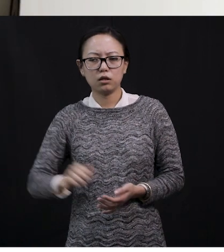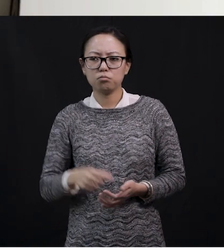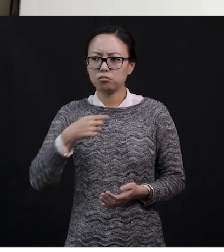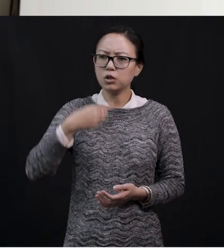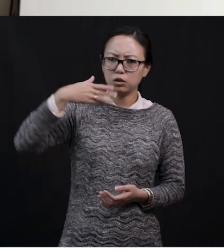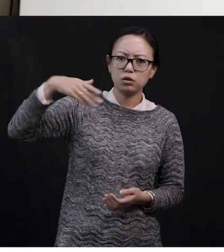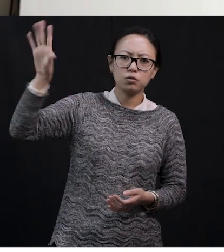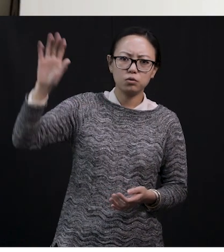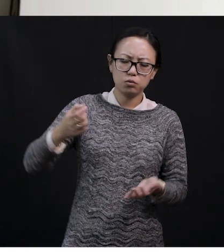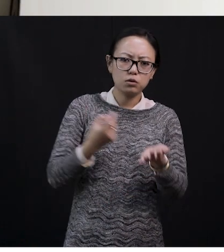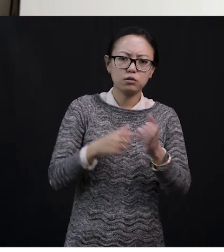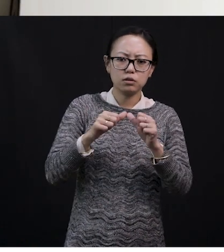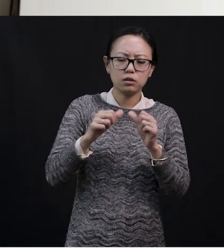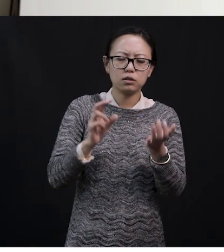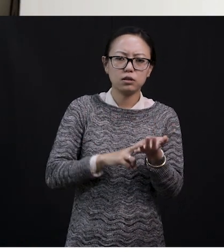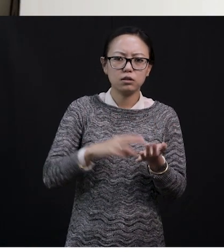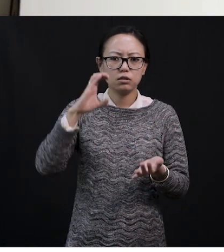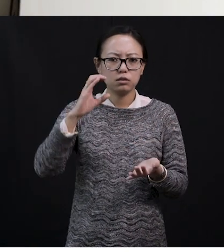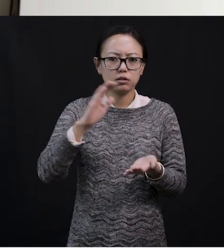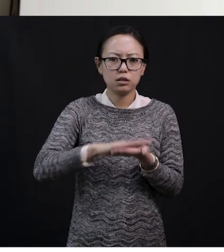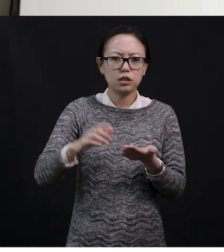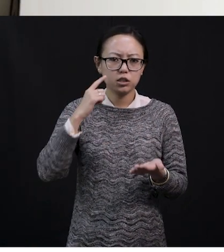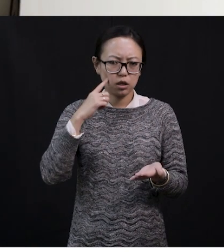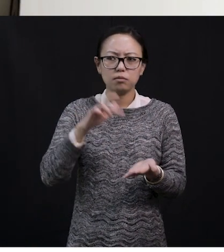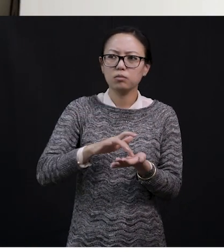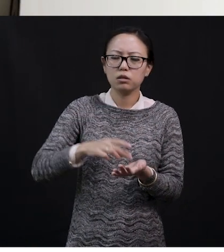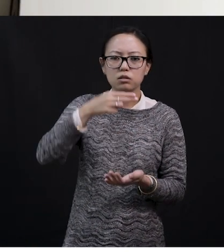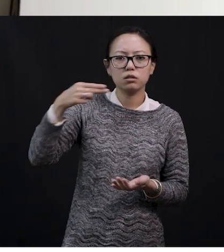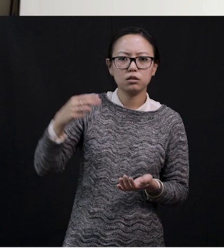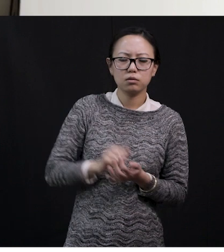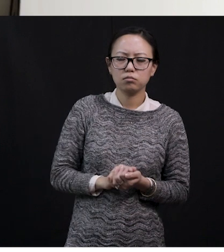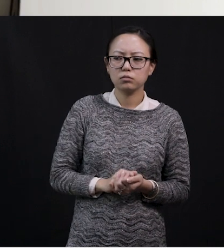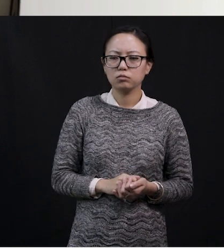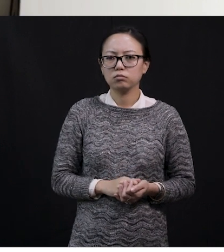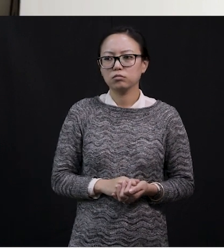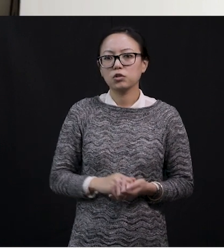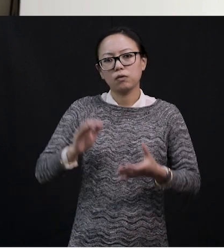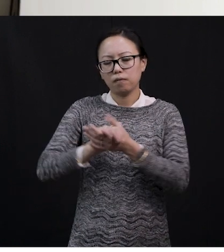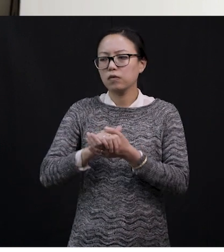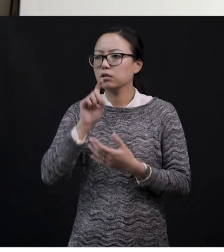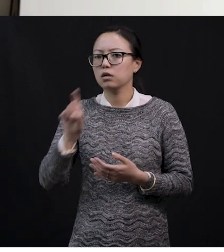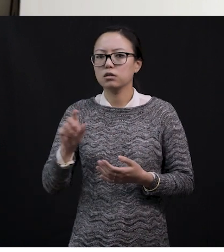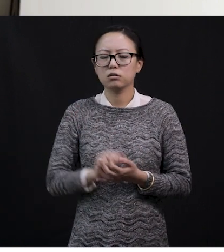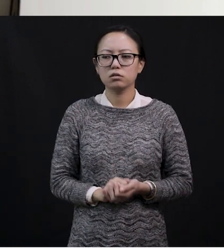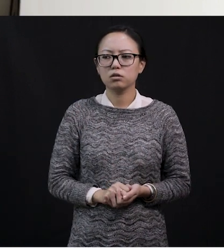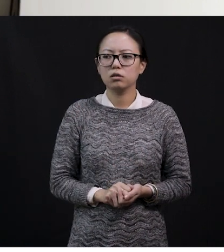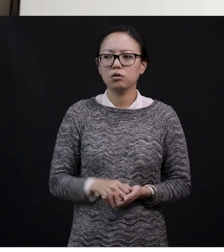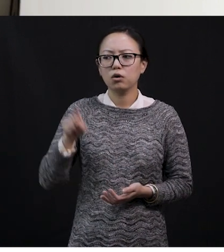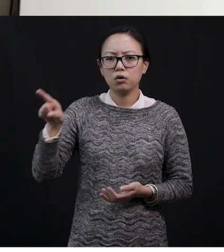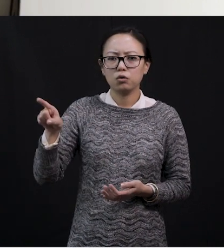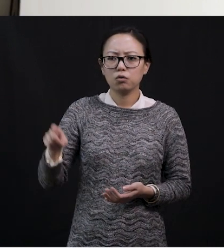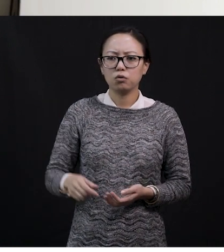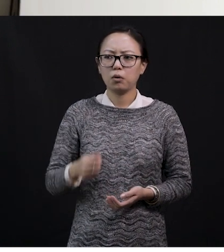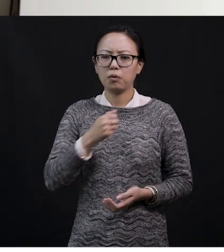really affecting him. He cannot remember being on a trip to Ranchi. So he asked his friend, you are a close friend. I'm sure you know